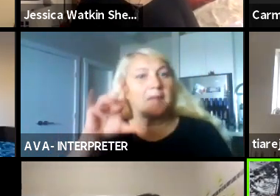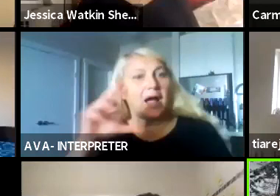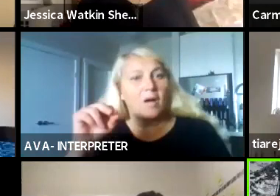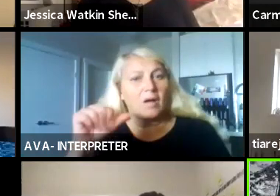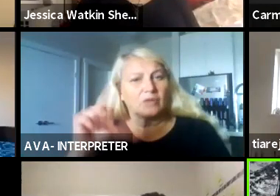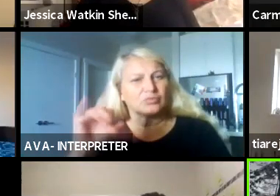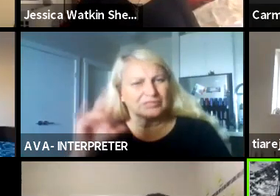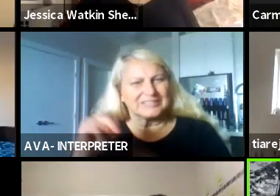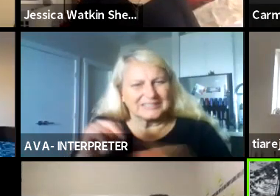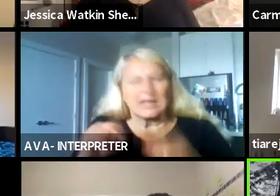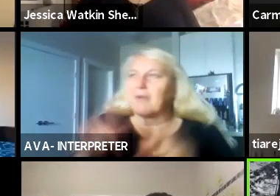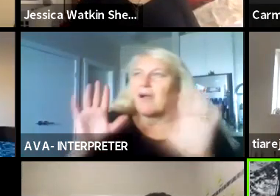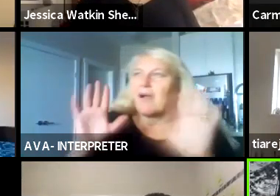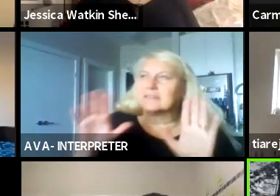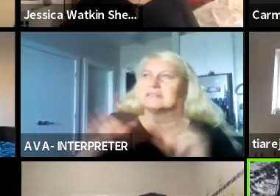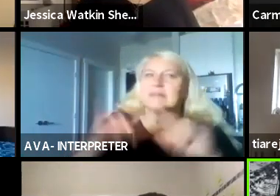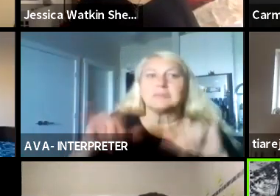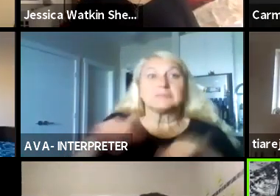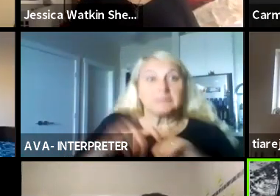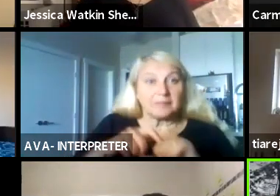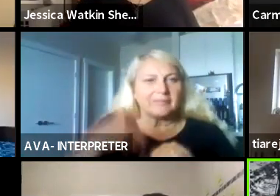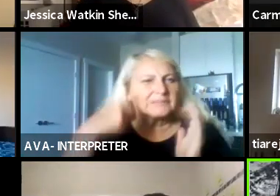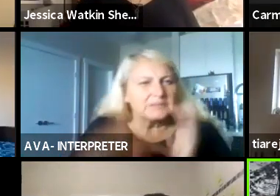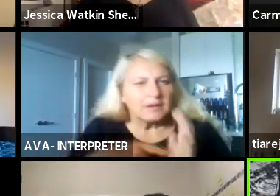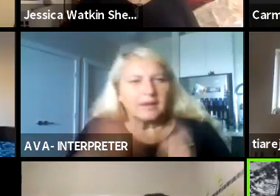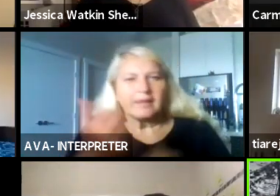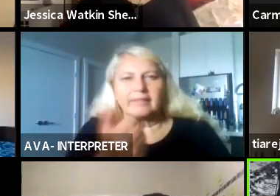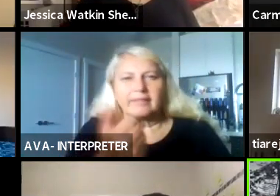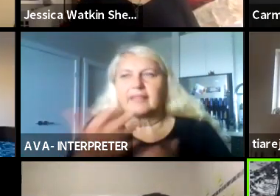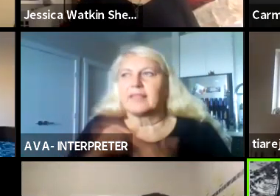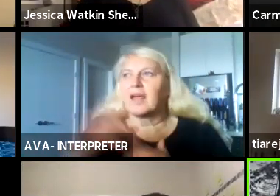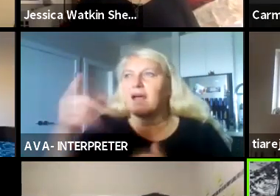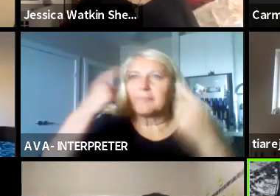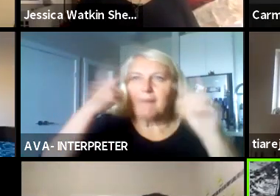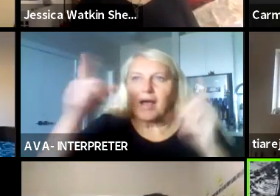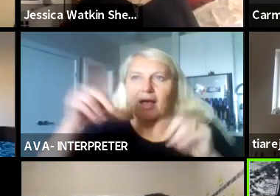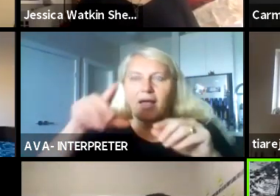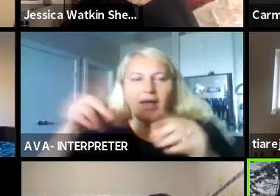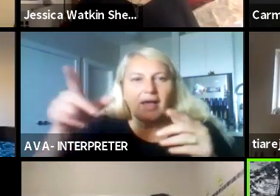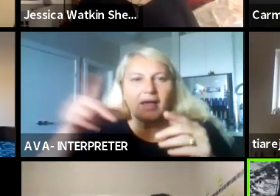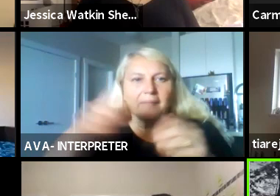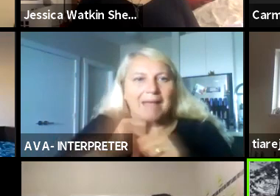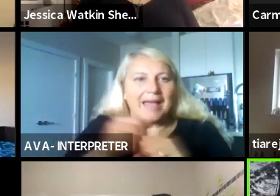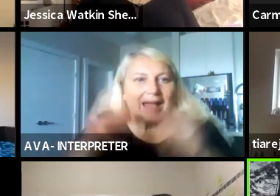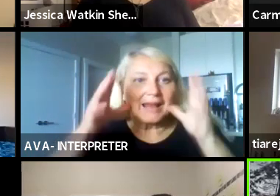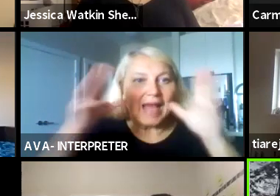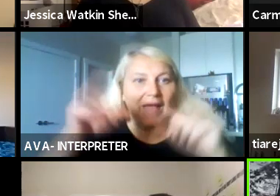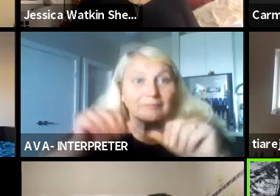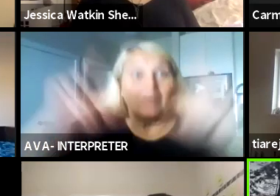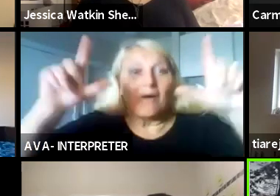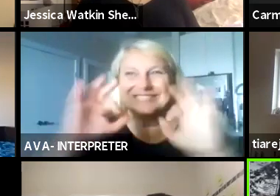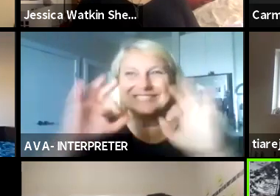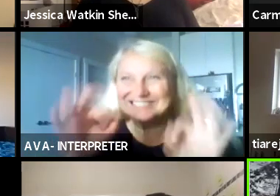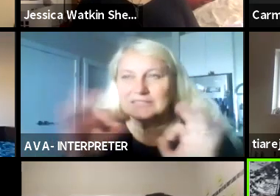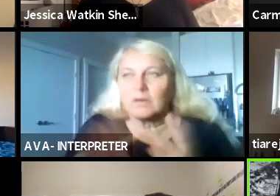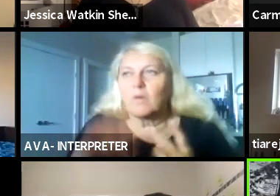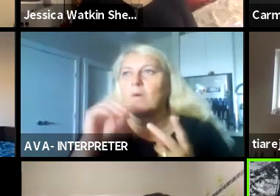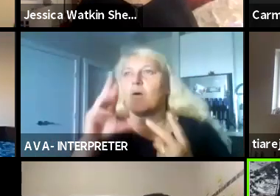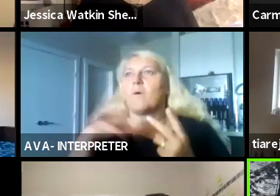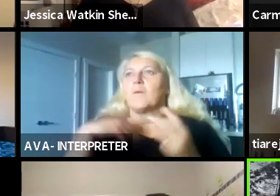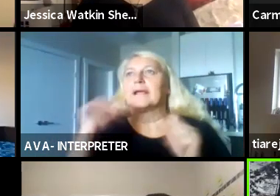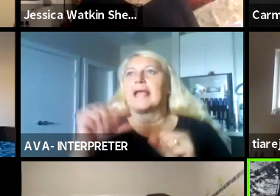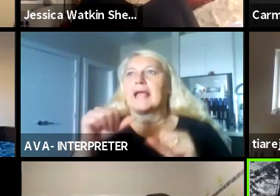to be like, yay for things that, like, need to be amplified, or to send to send private emails or texts so that they're not